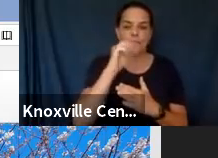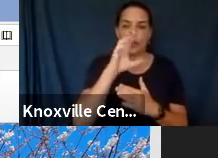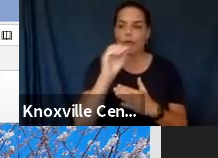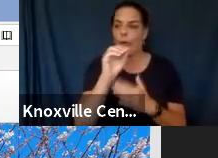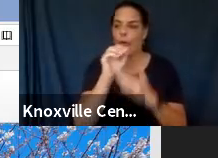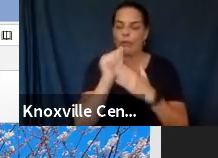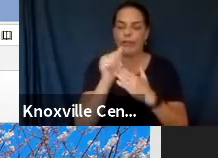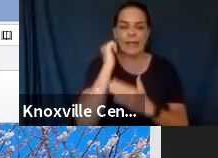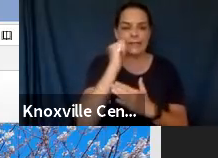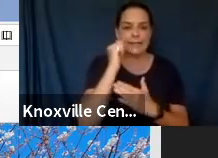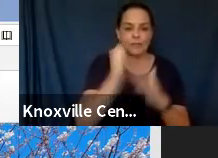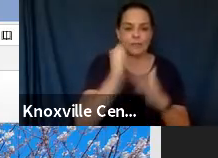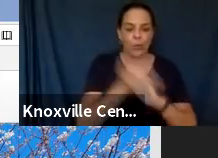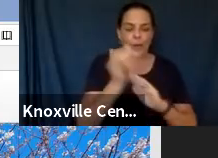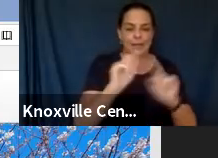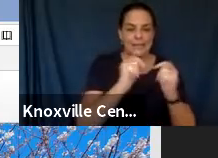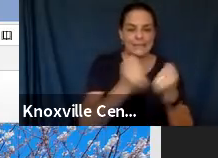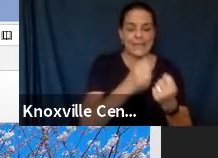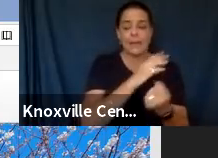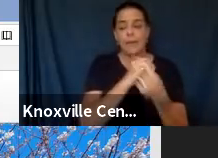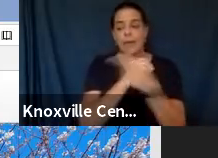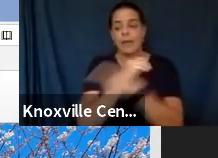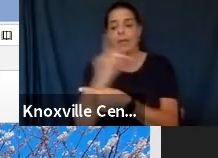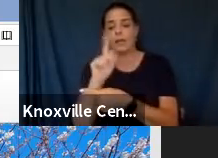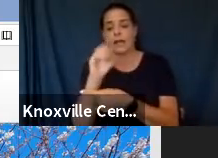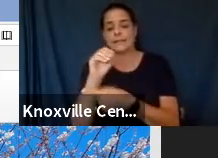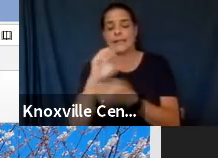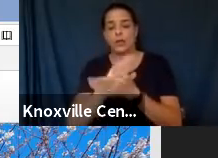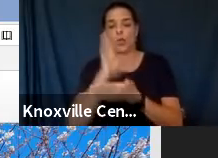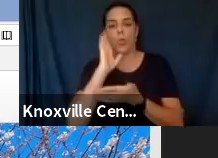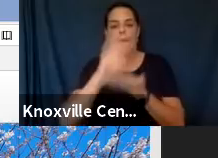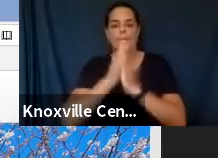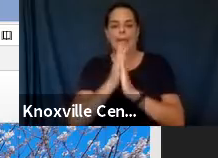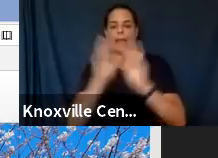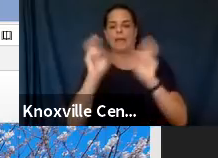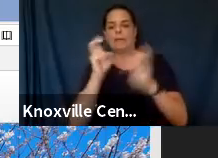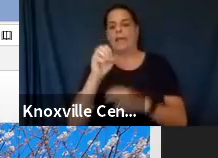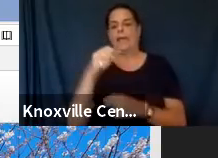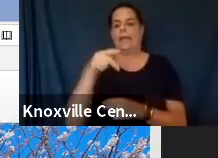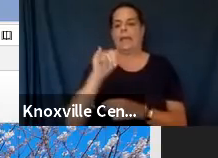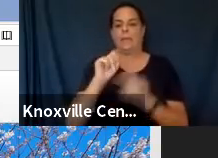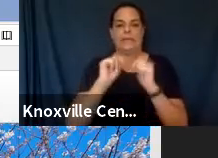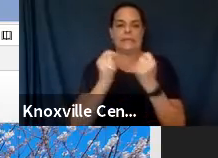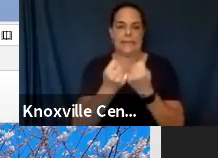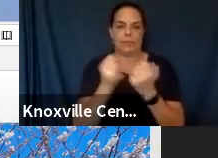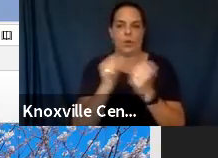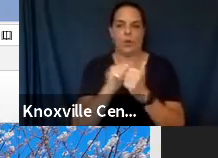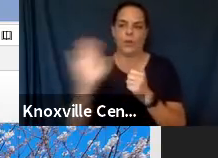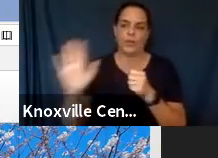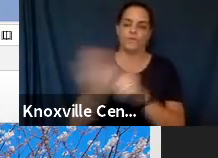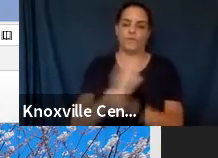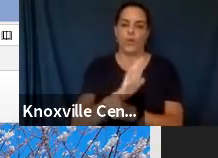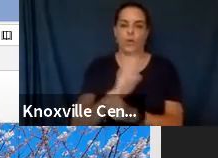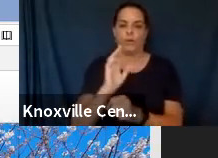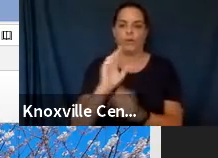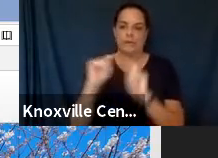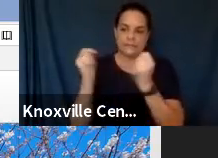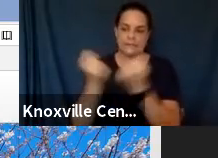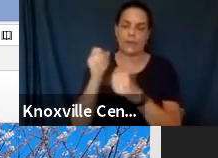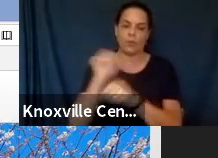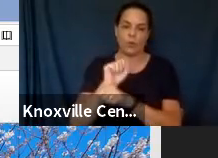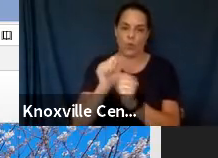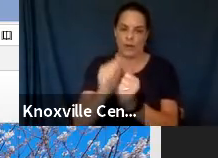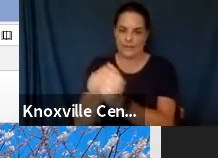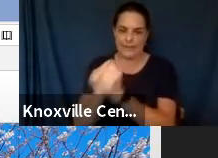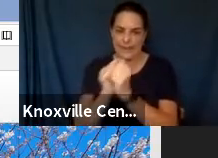our teams every day. And the Knox County schools will become an epi team with their full team working together, and Lisa can